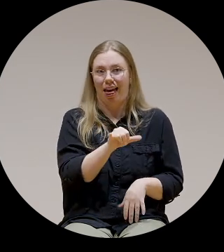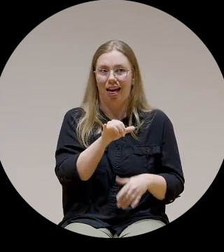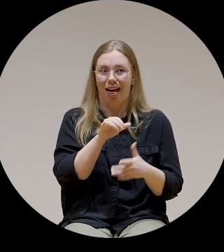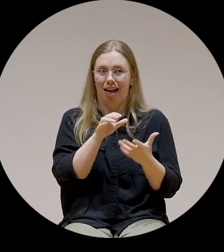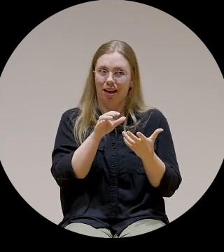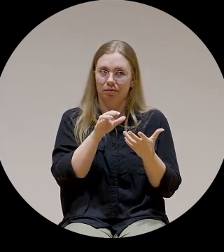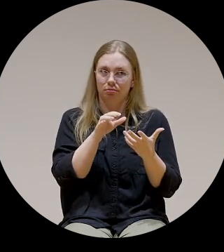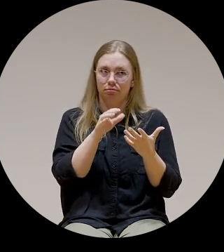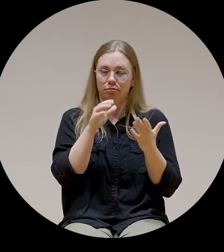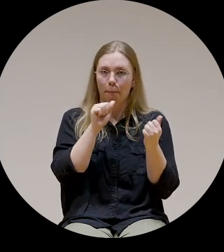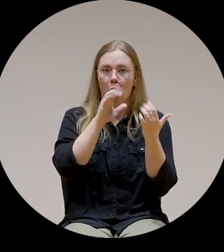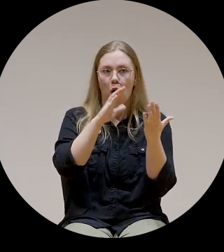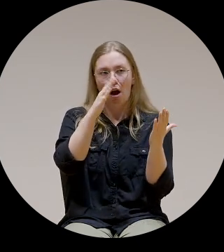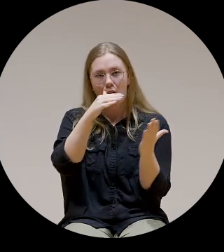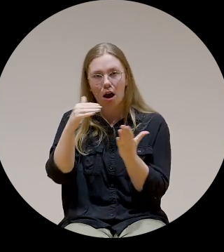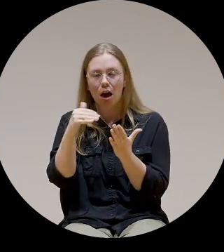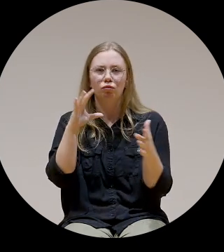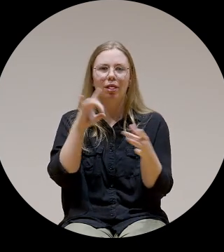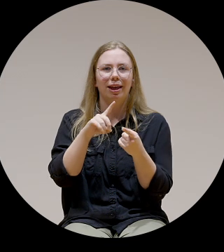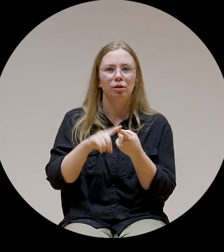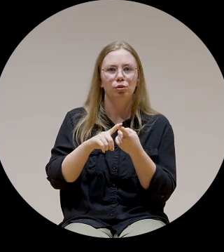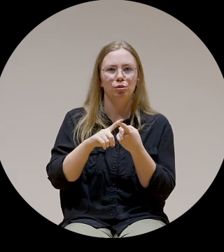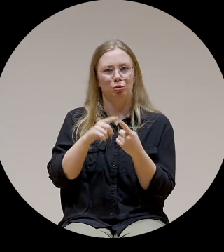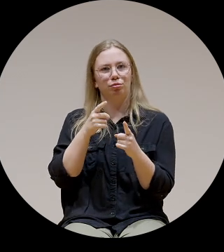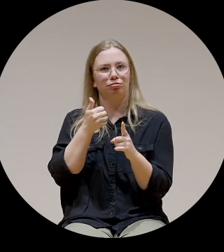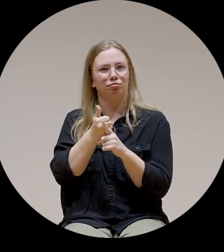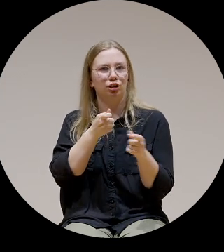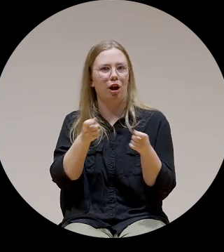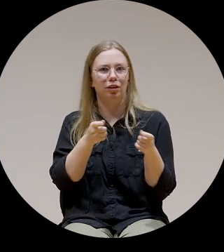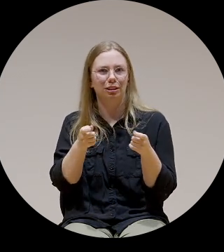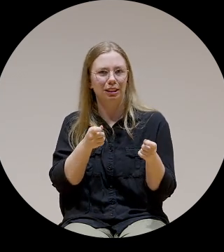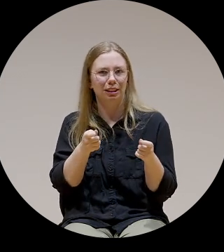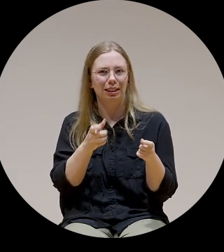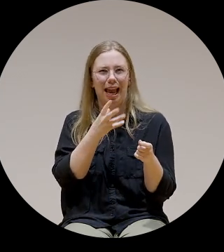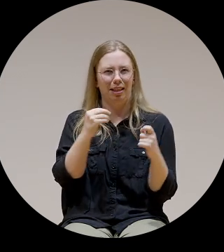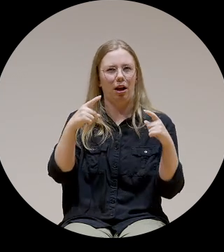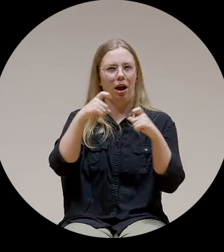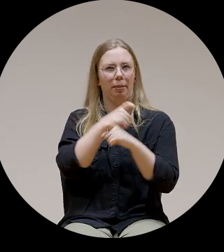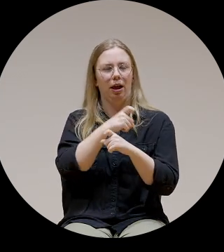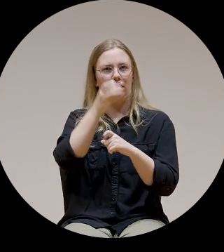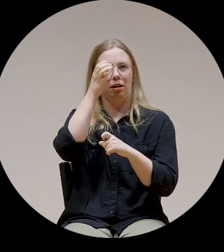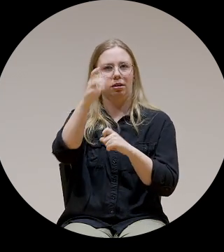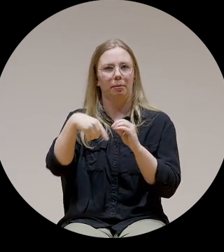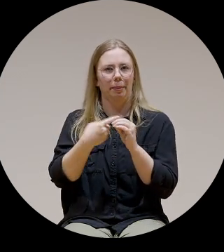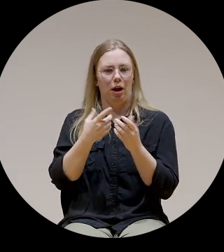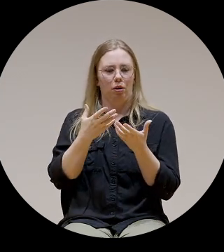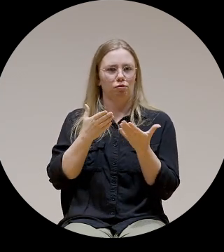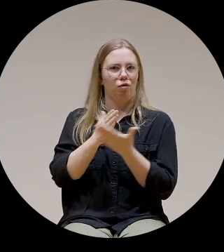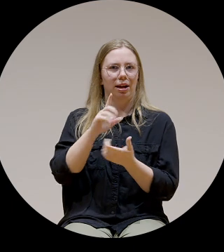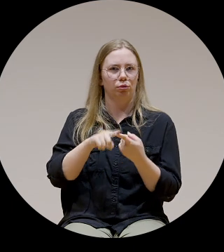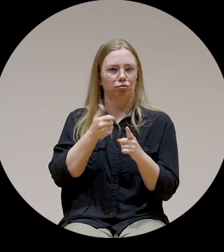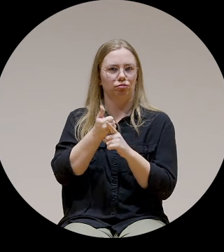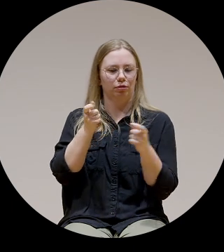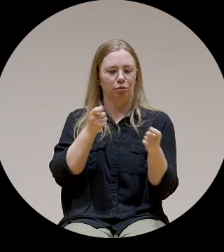and kind of the complexities maybe of sovereignty, and that this is an elegy or a kind of memorial